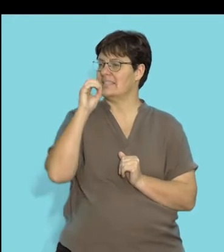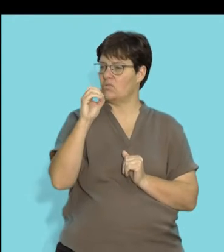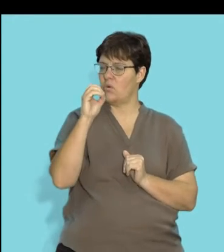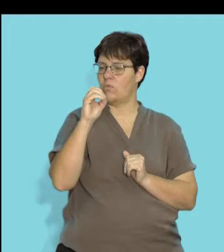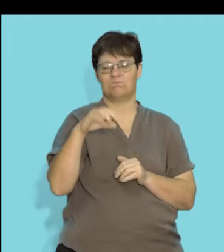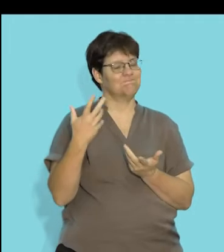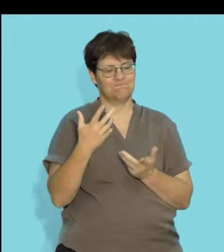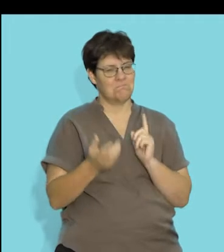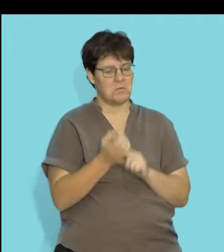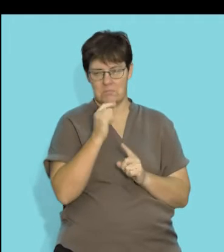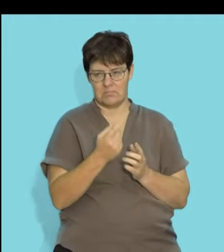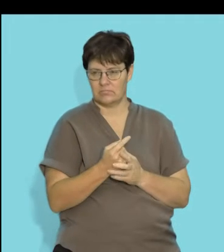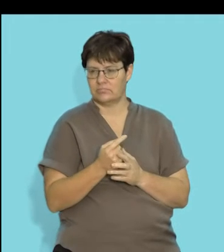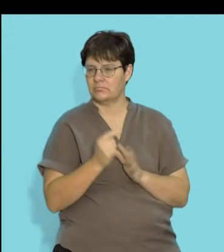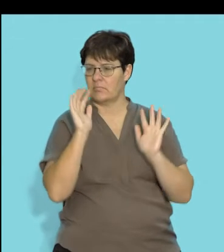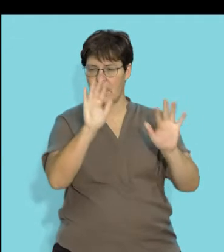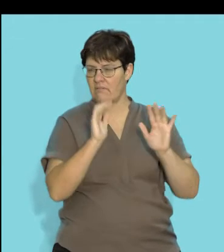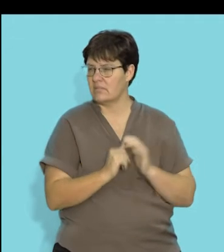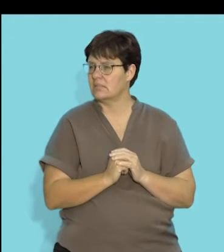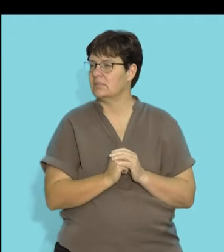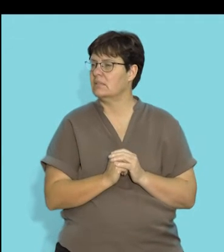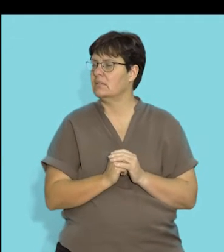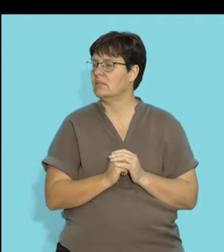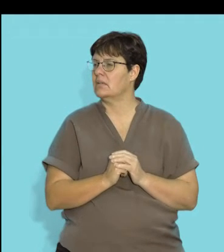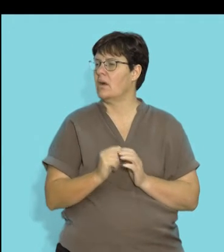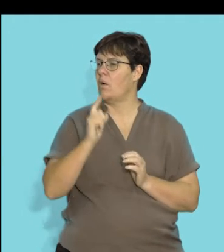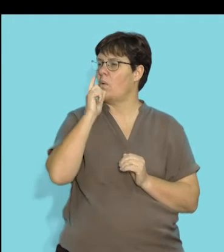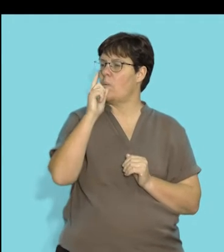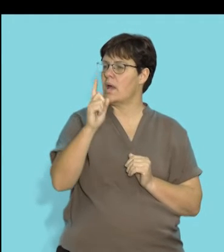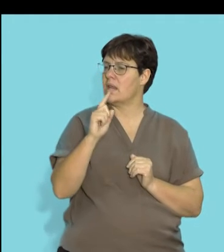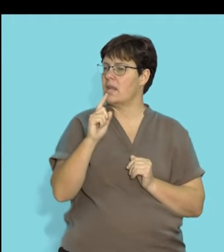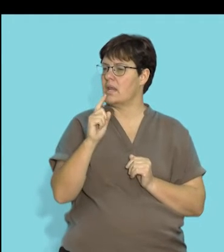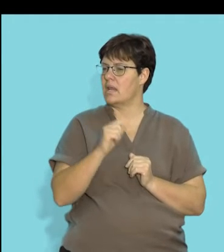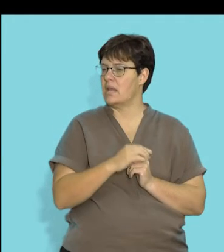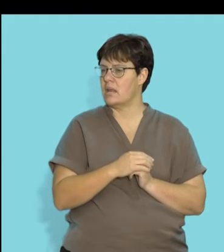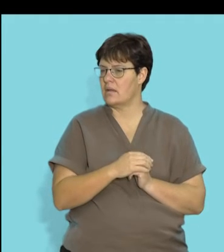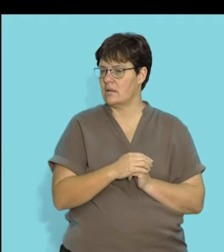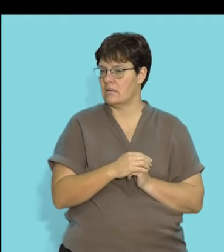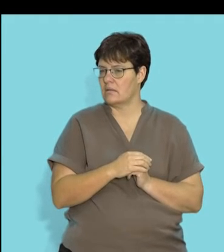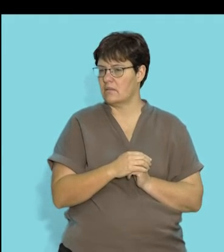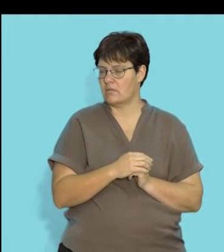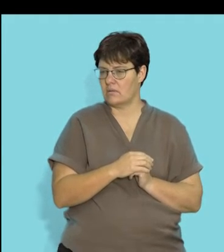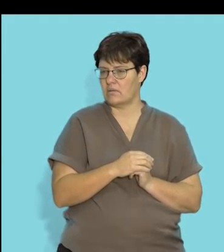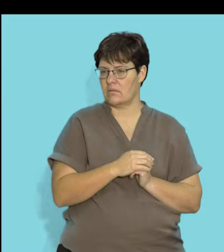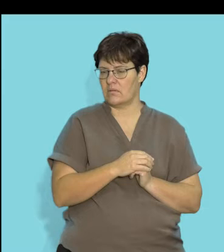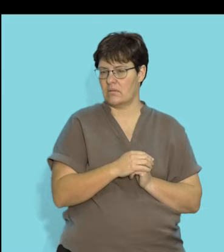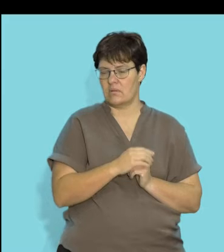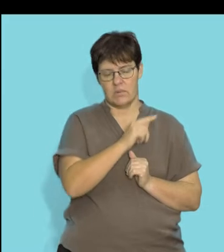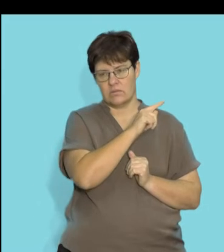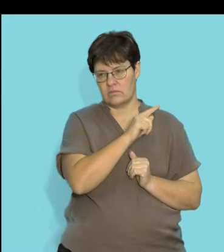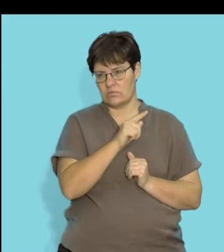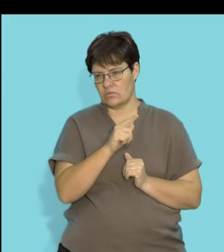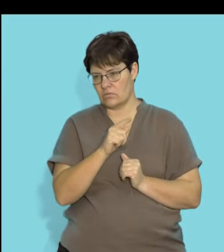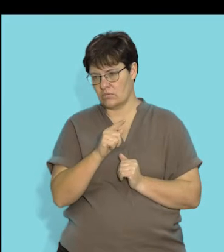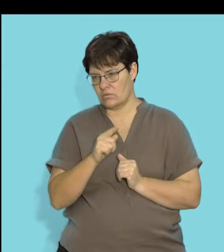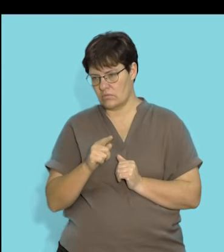then 0 is undefined, so I don't have anything that is to do with 0. If I join this, I've